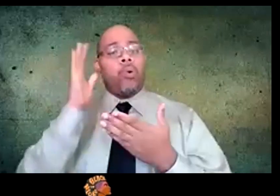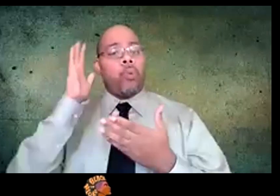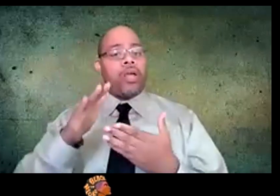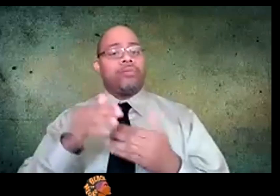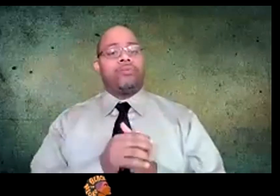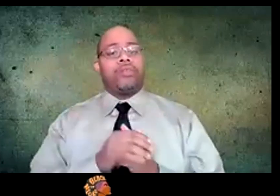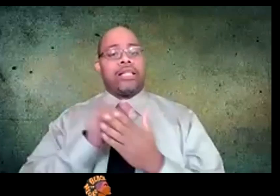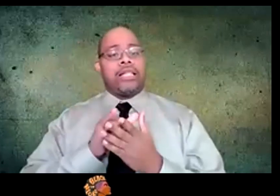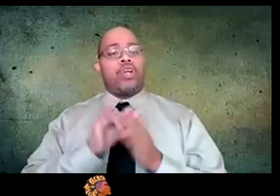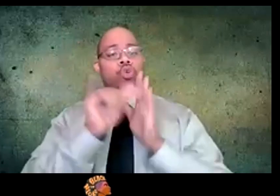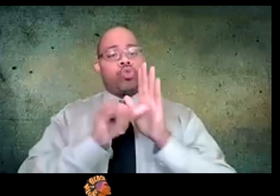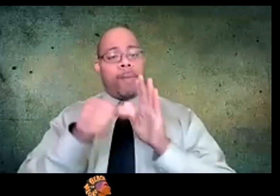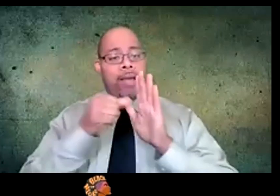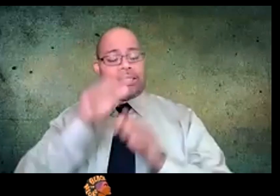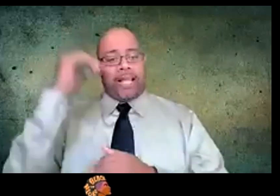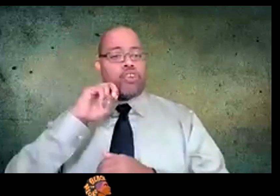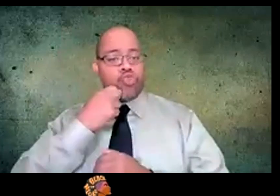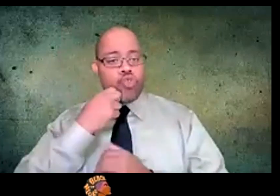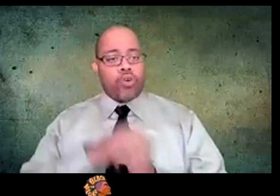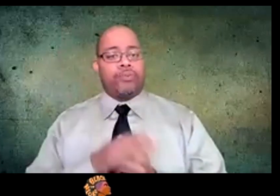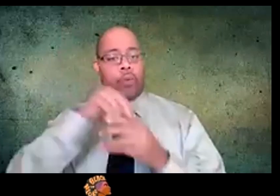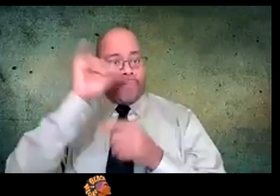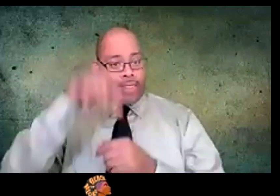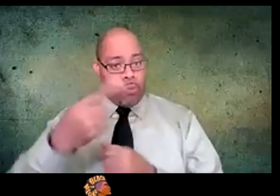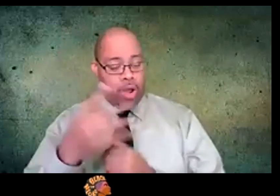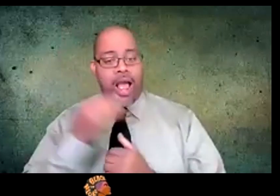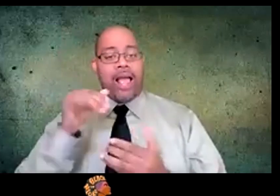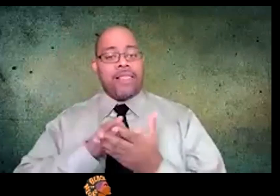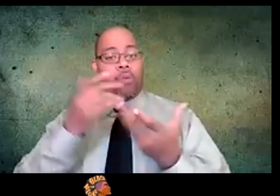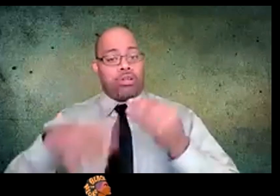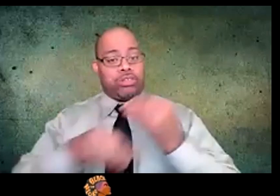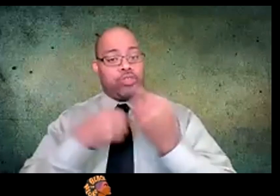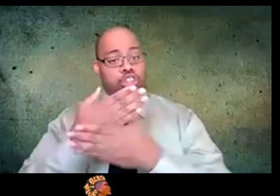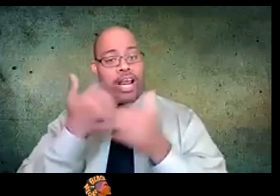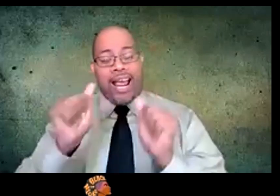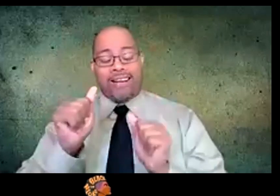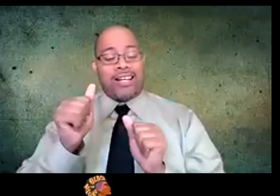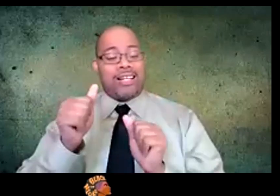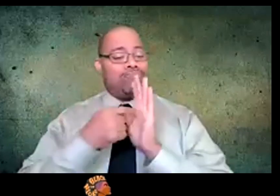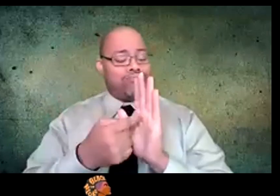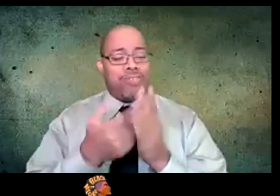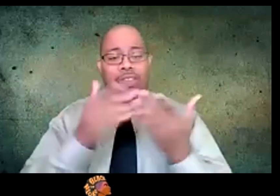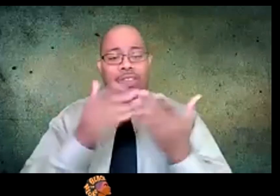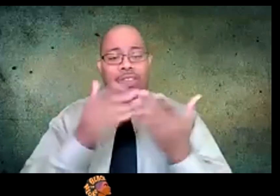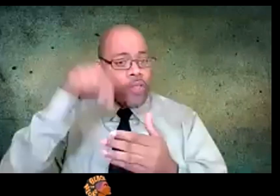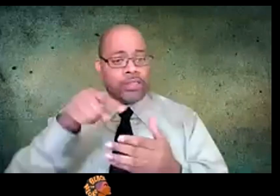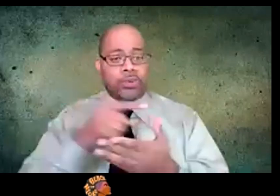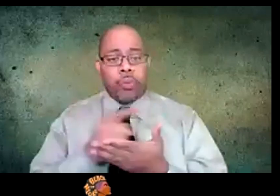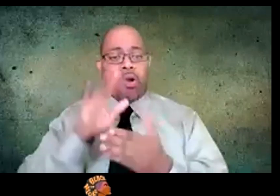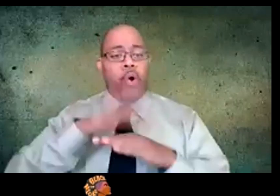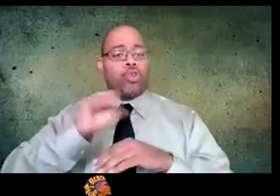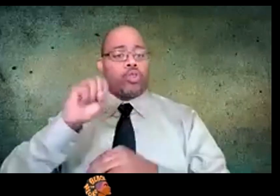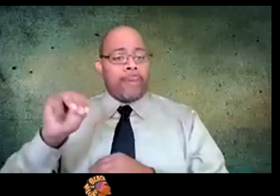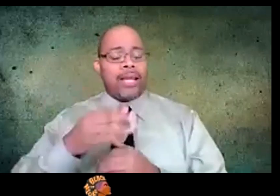our YouTube page at Black in Neuro, including this one. And additionally, if you want to share any highlights from what you learned today on social